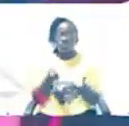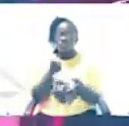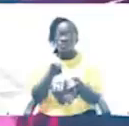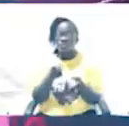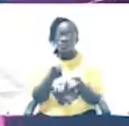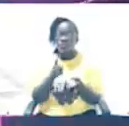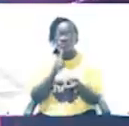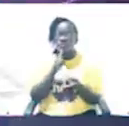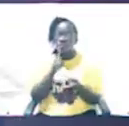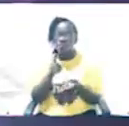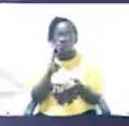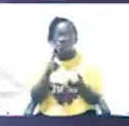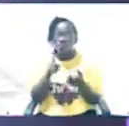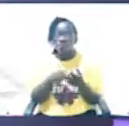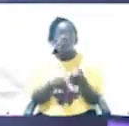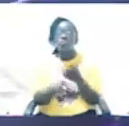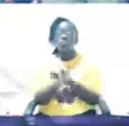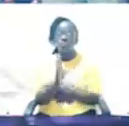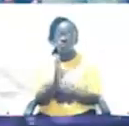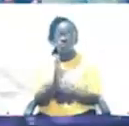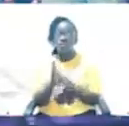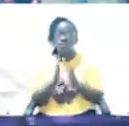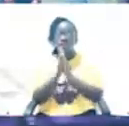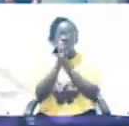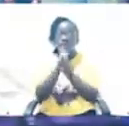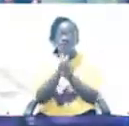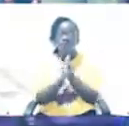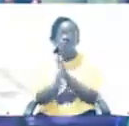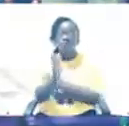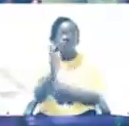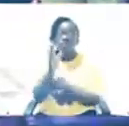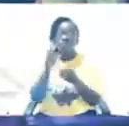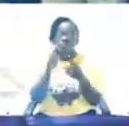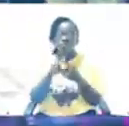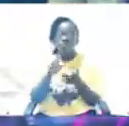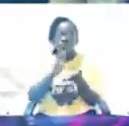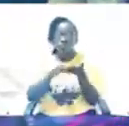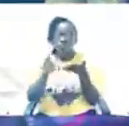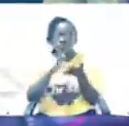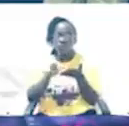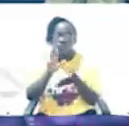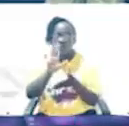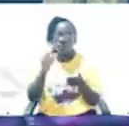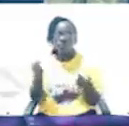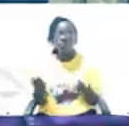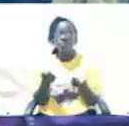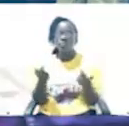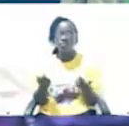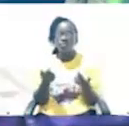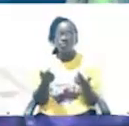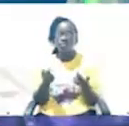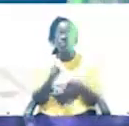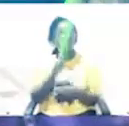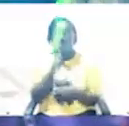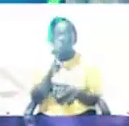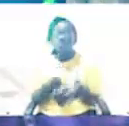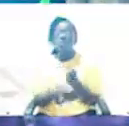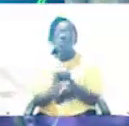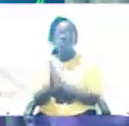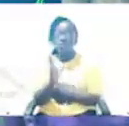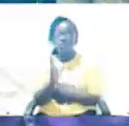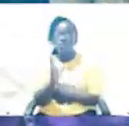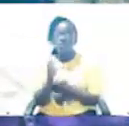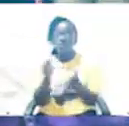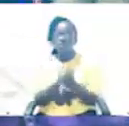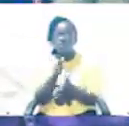to forgive you your sins. Ask him to come into your life. Tell him you want him to